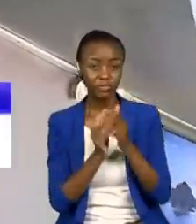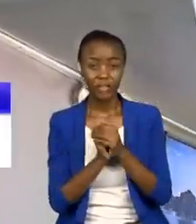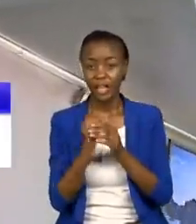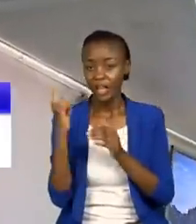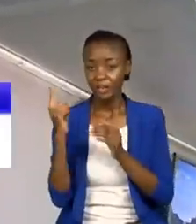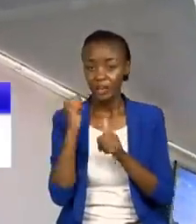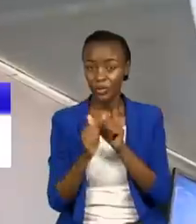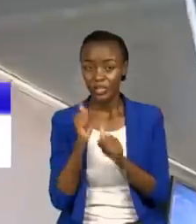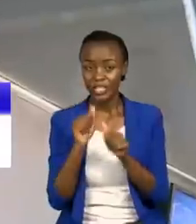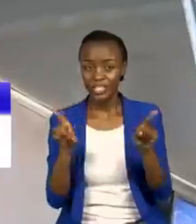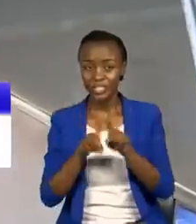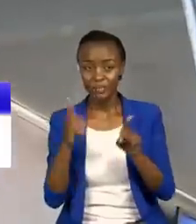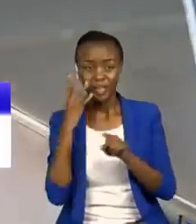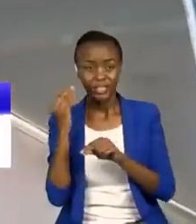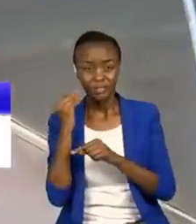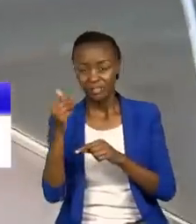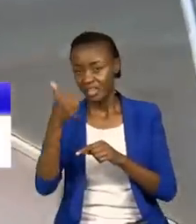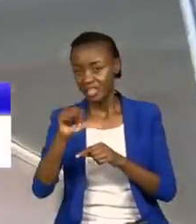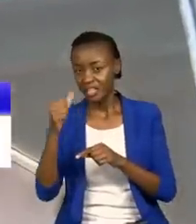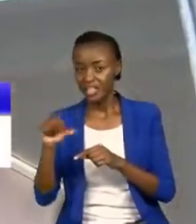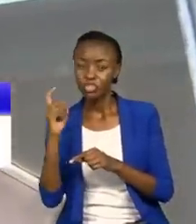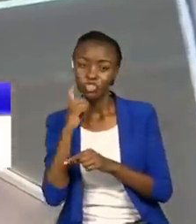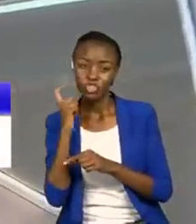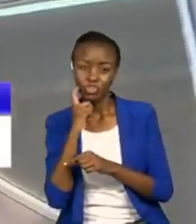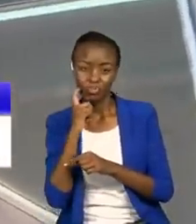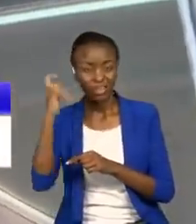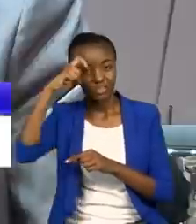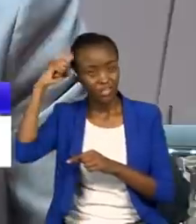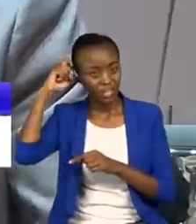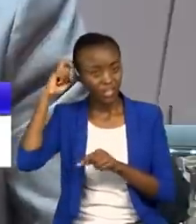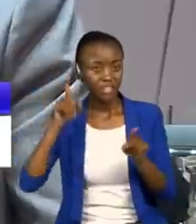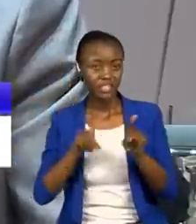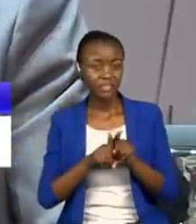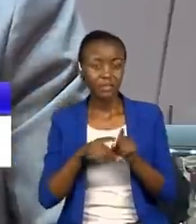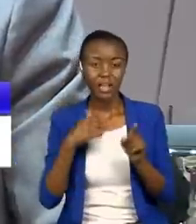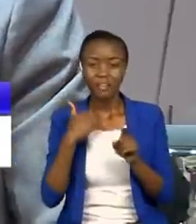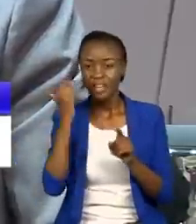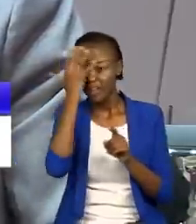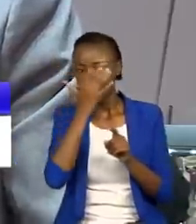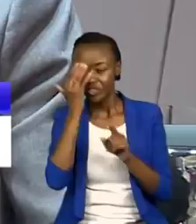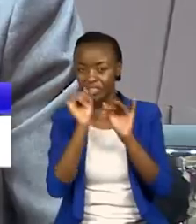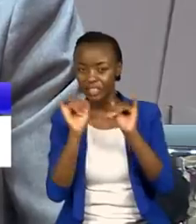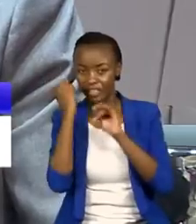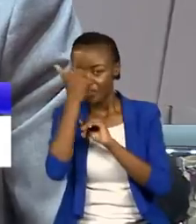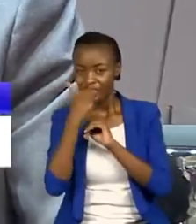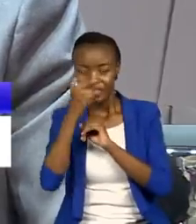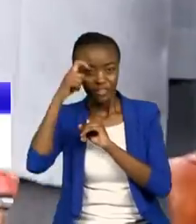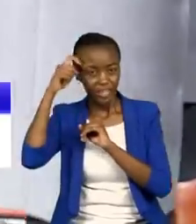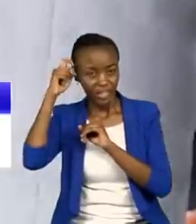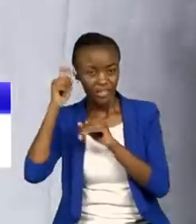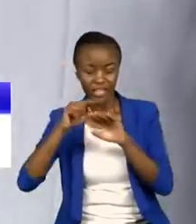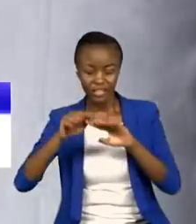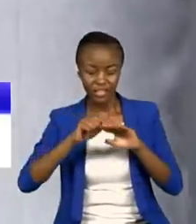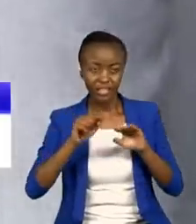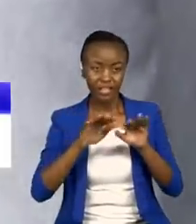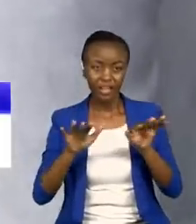experience, the same experience you'd get in any barbershop. You know, you get the manicure, you get the pedicure, you get the facial, you know, you get the haircut. For